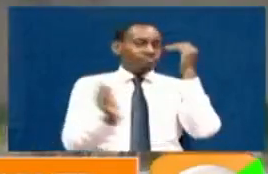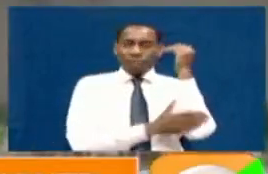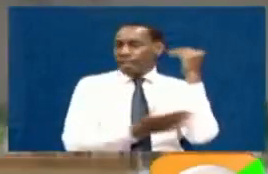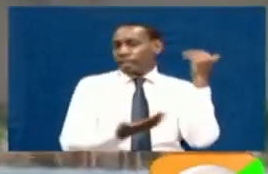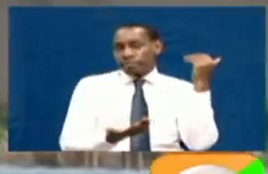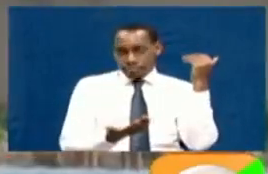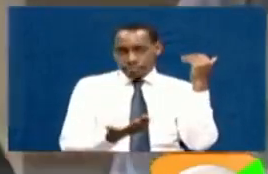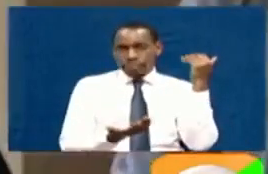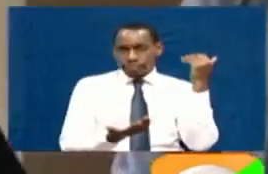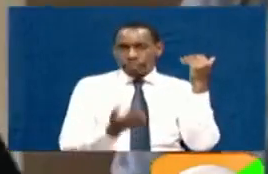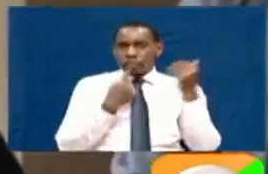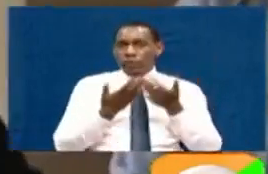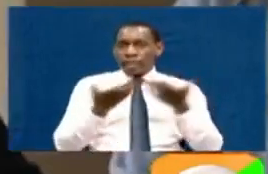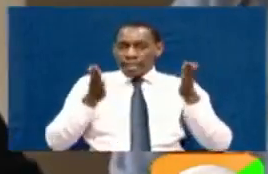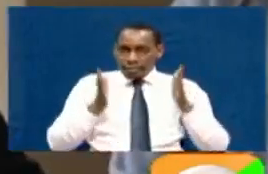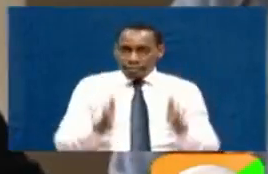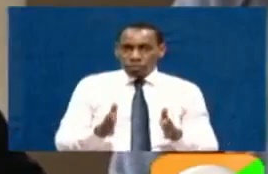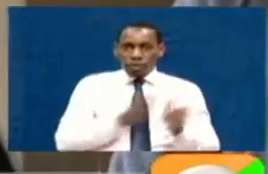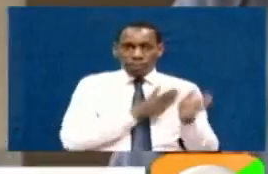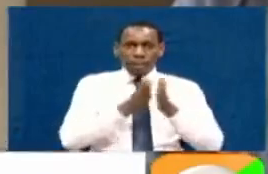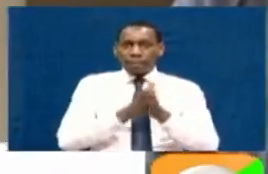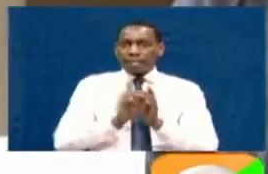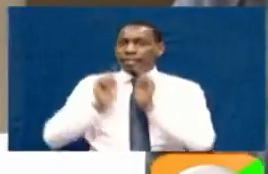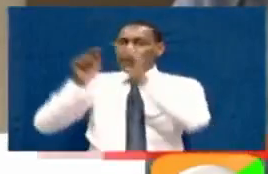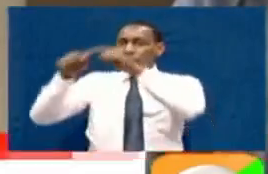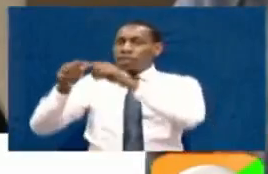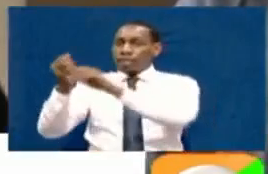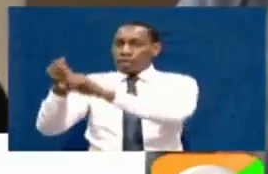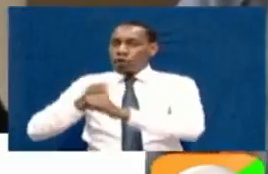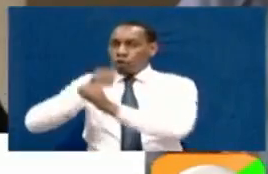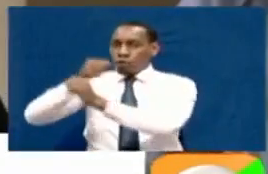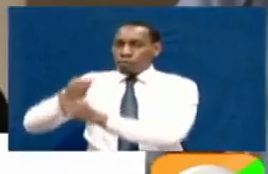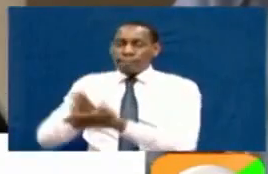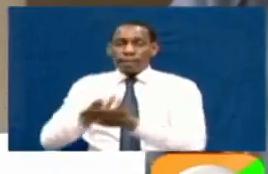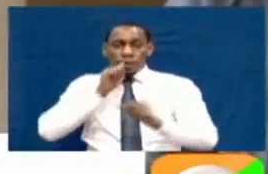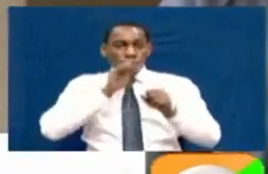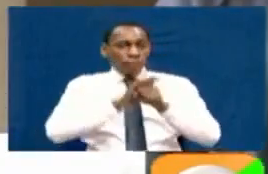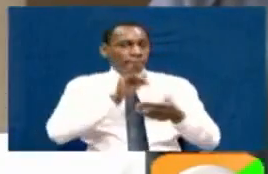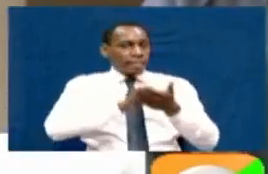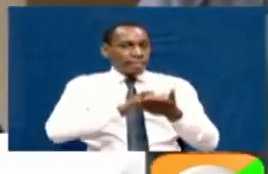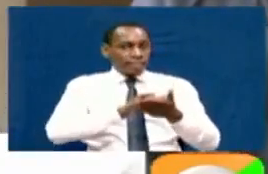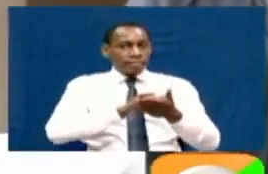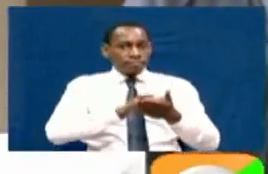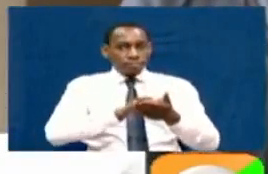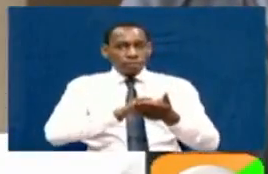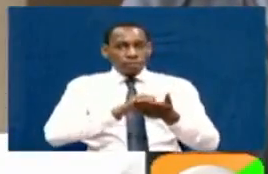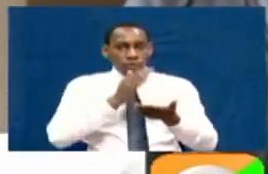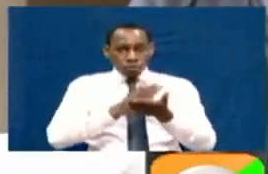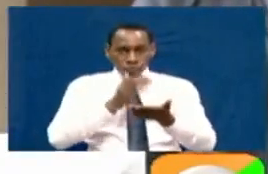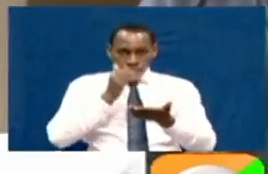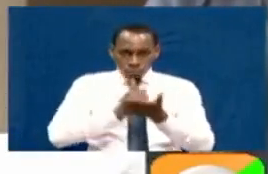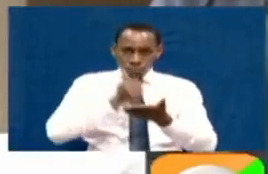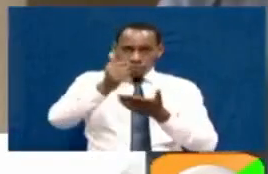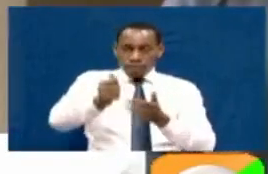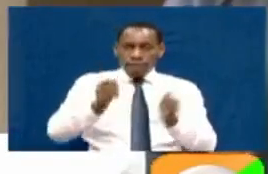So anybody planning to come to Homa Bay, be rest assured that we are going to give you an accommodation for 14